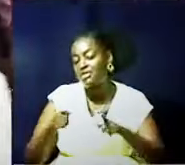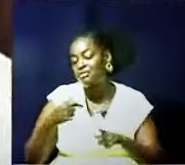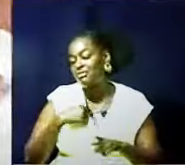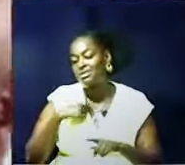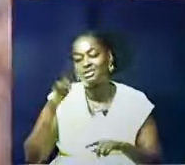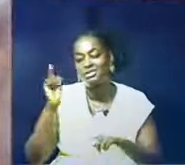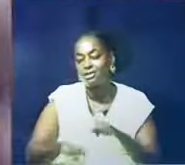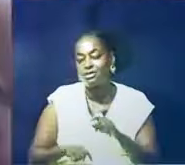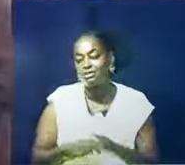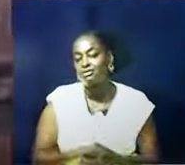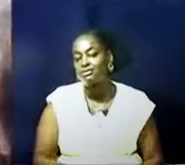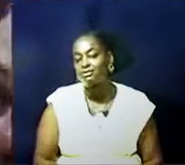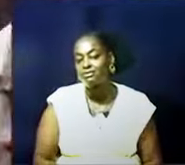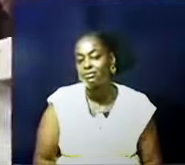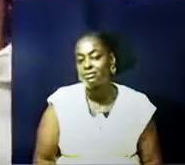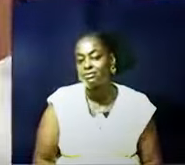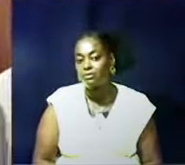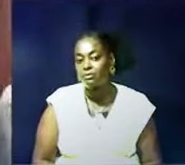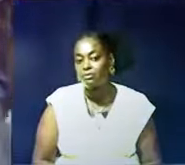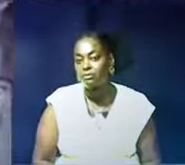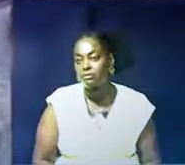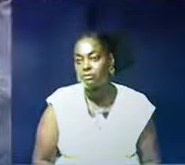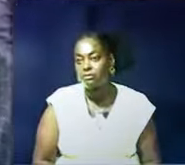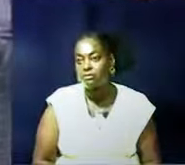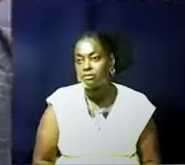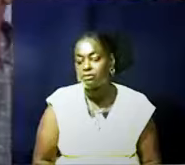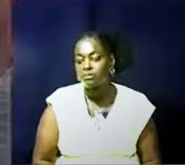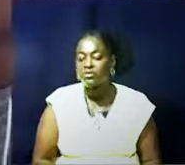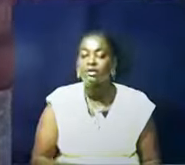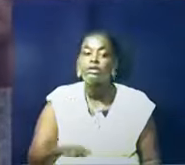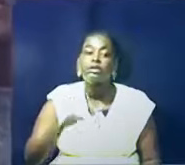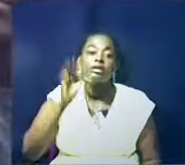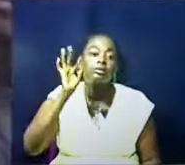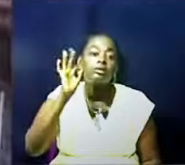then when I said, the preacher man did very well, and he said,